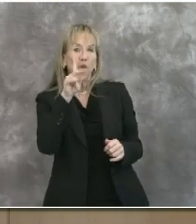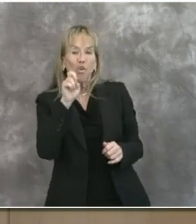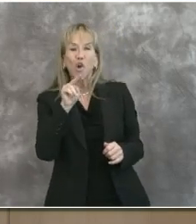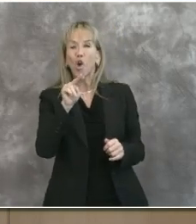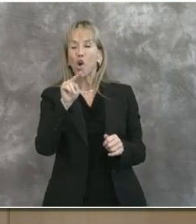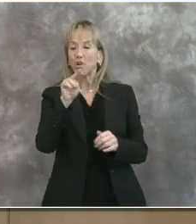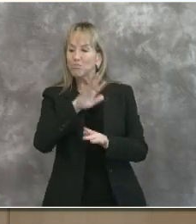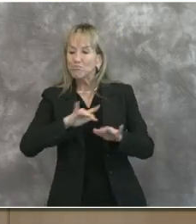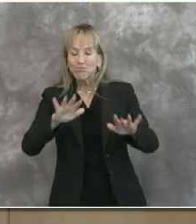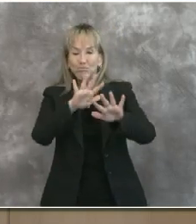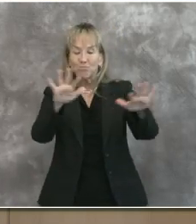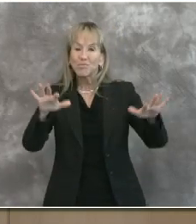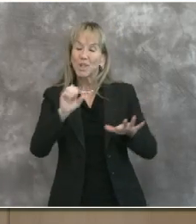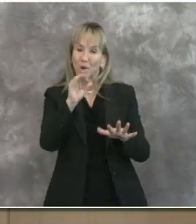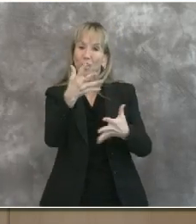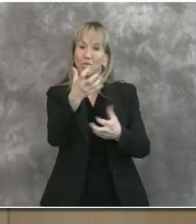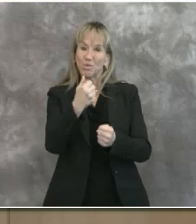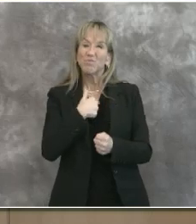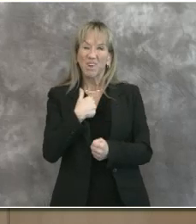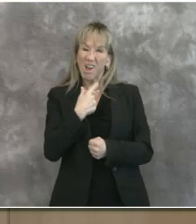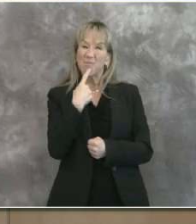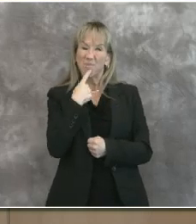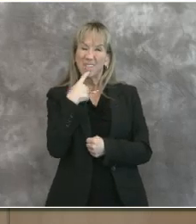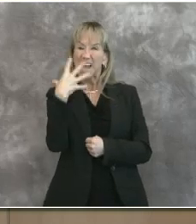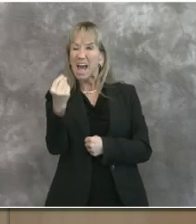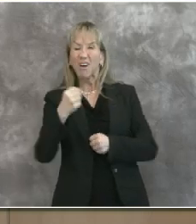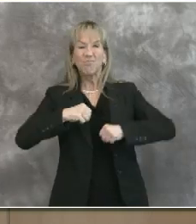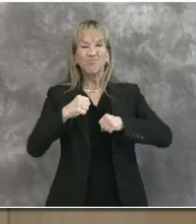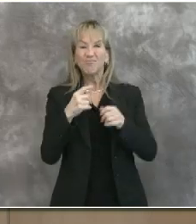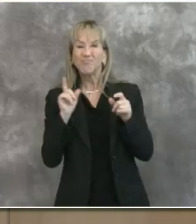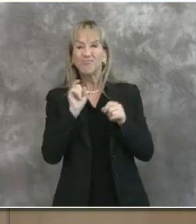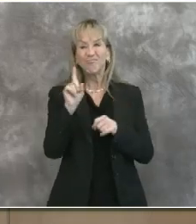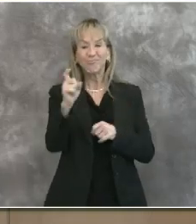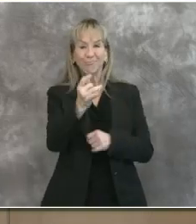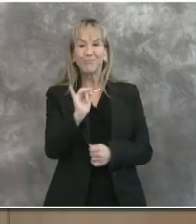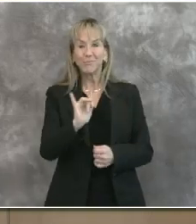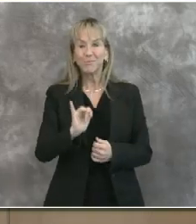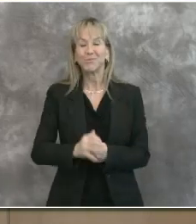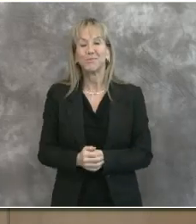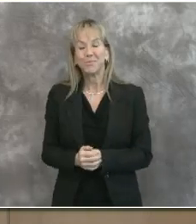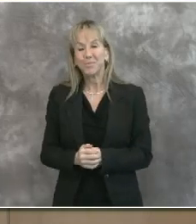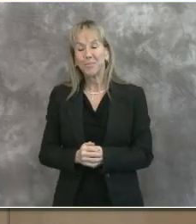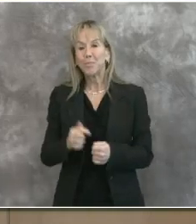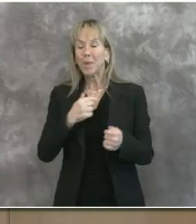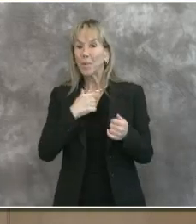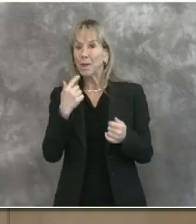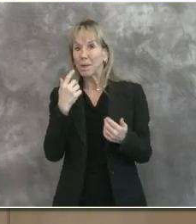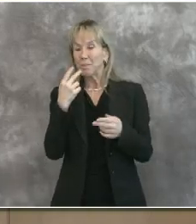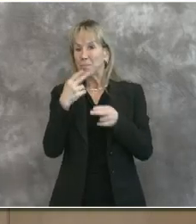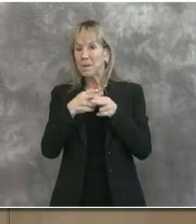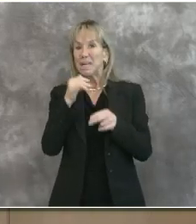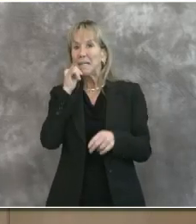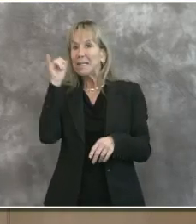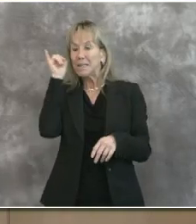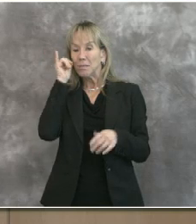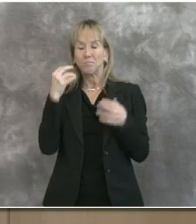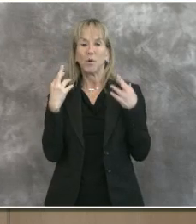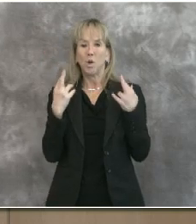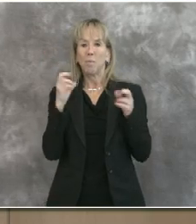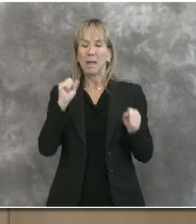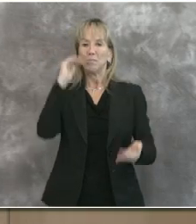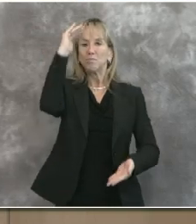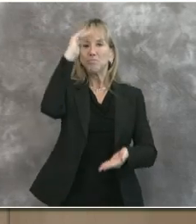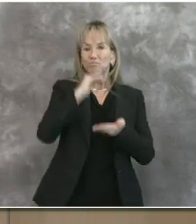I say I'm missing the outdoors too. As we mentioned yesterday, we are soon hoping to be able to lift some of the